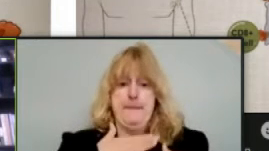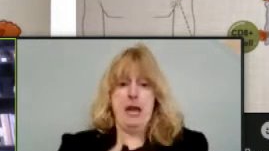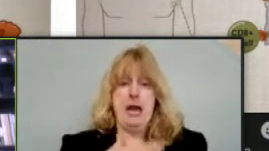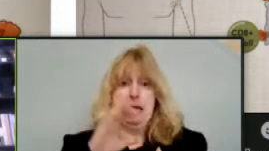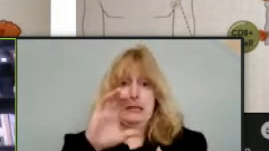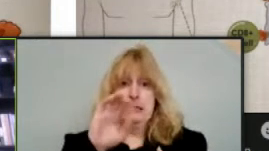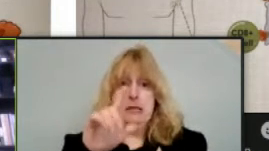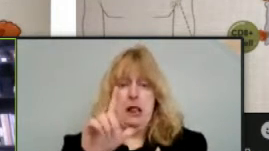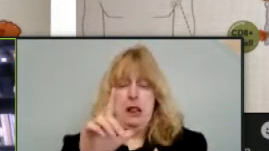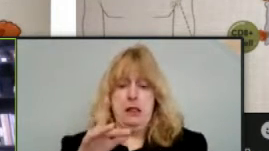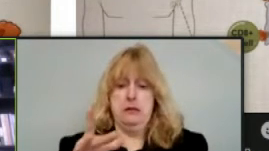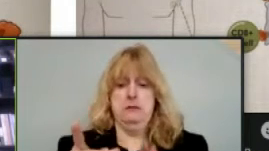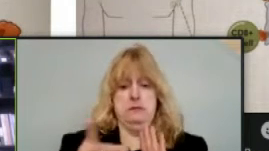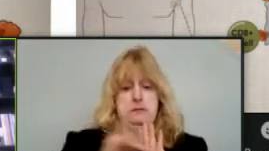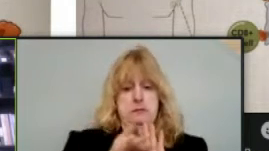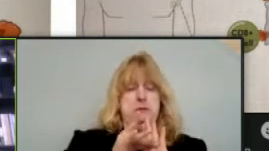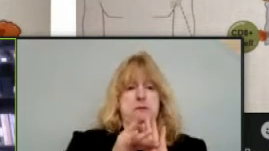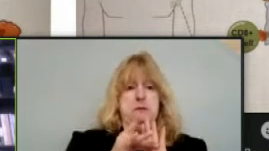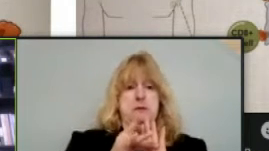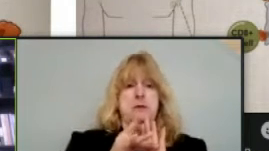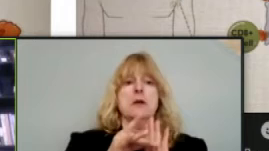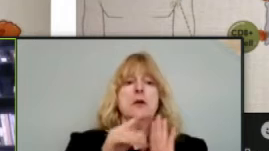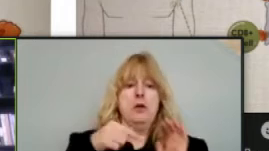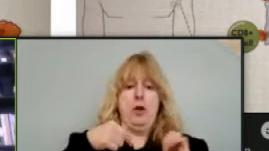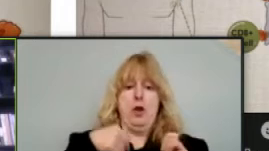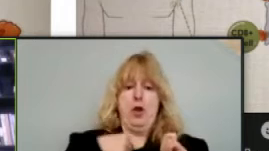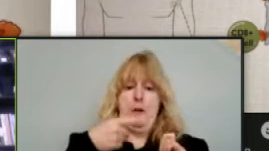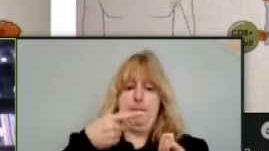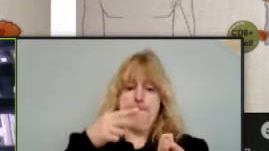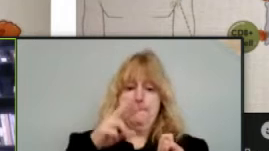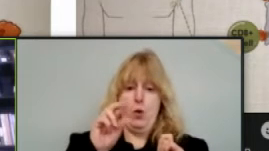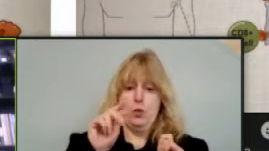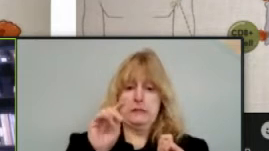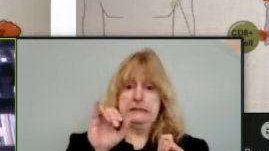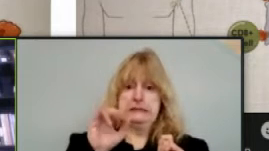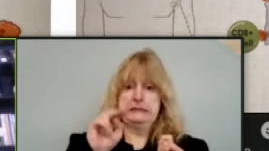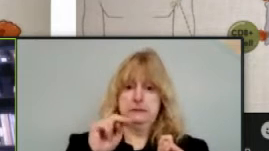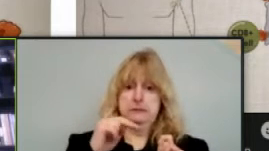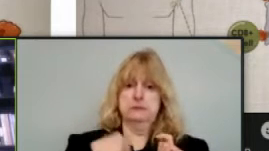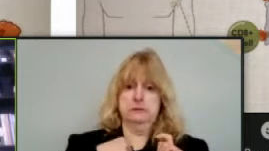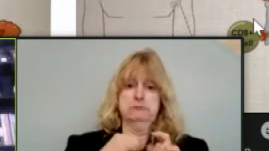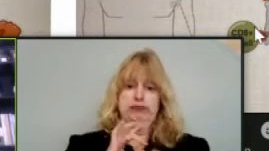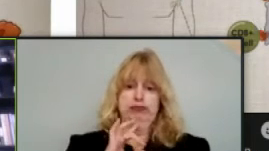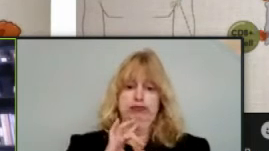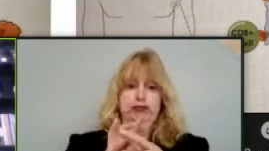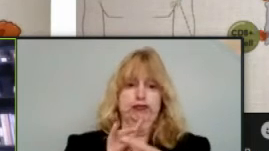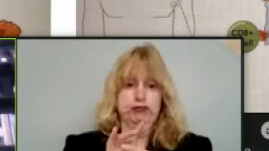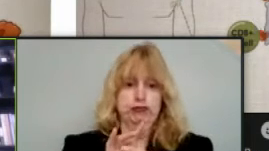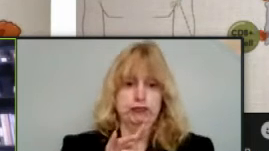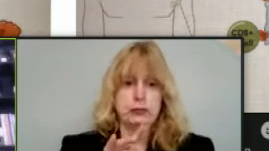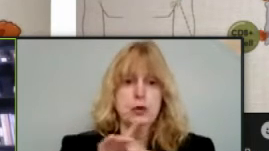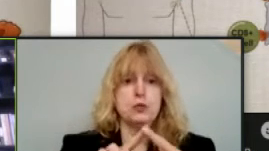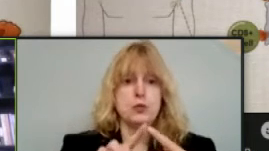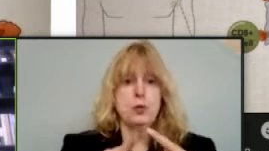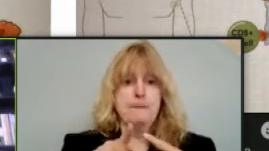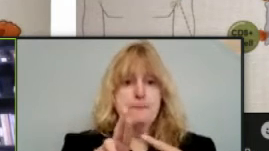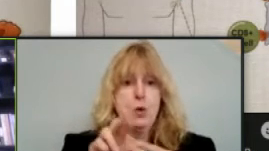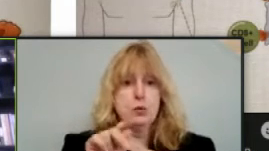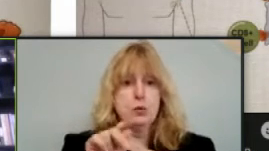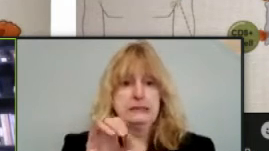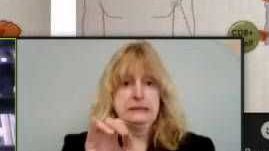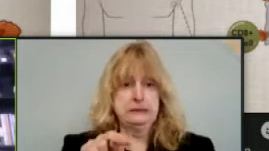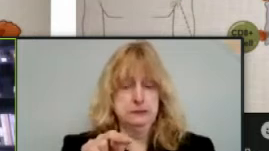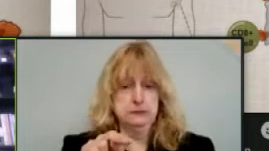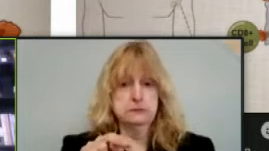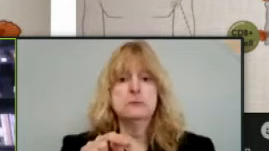own protein factories, makes the viral protein, which goes on the surface of your cells. And then your immune system